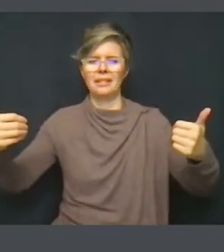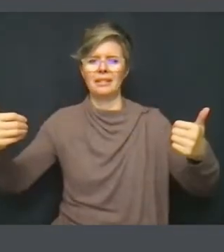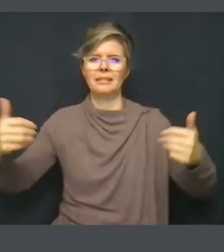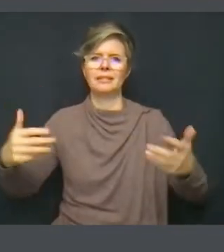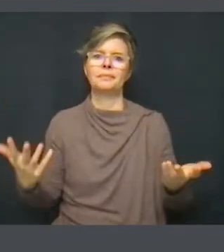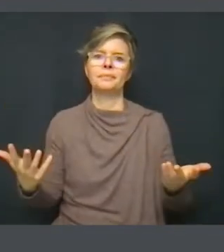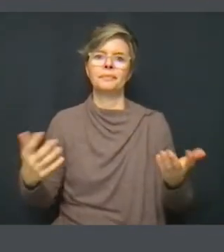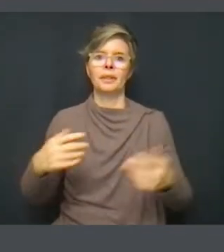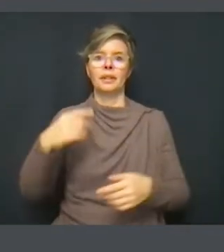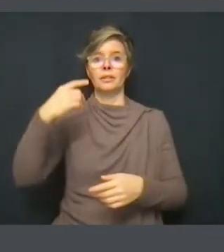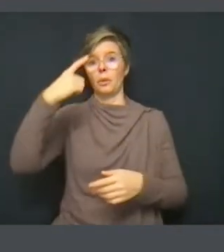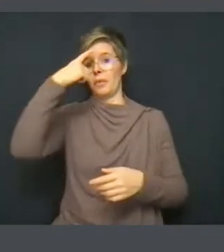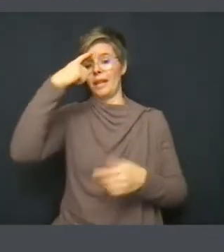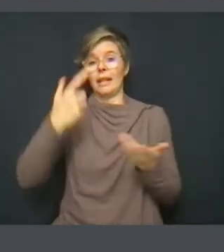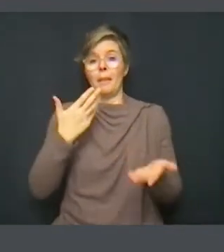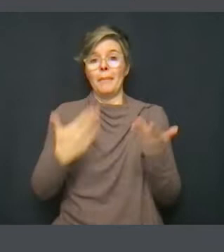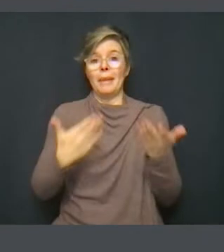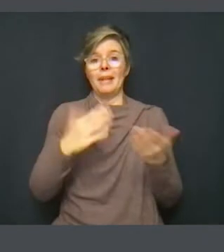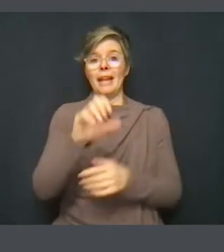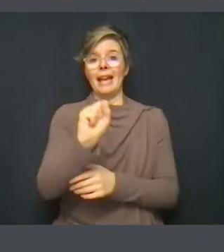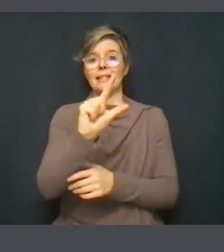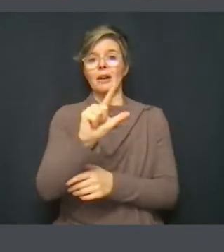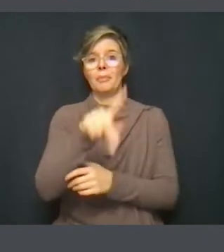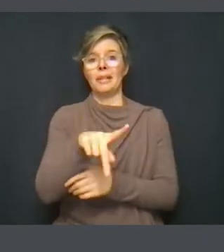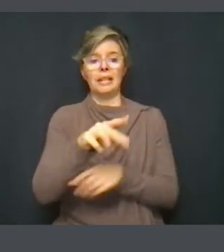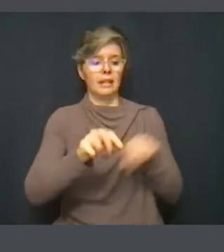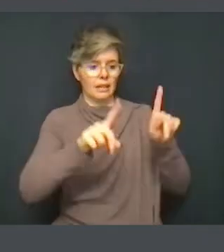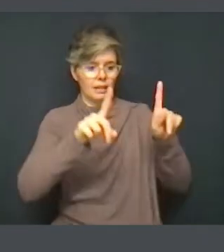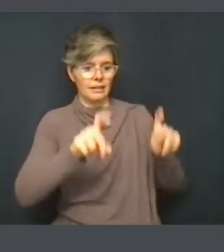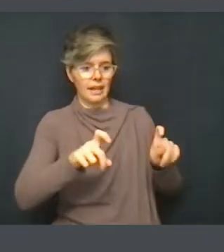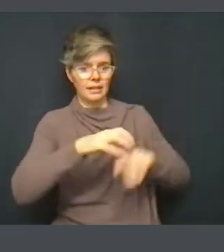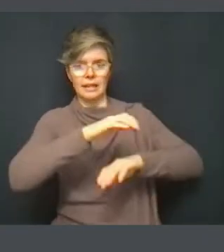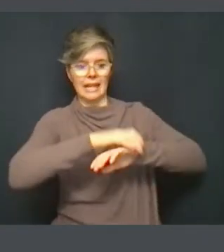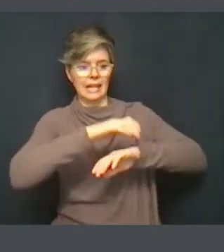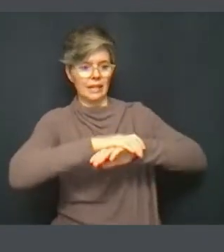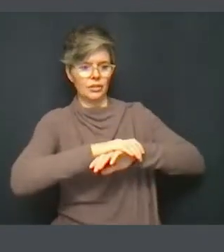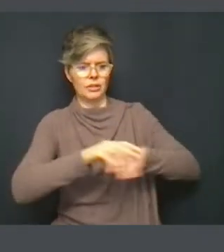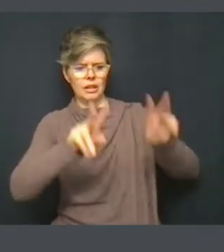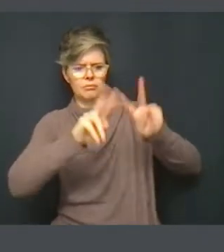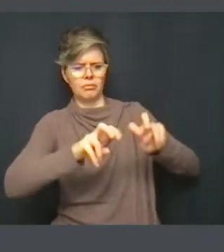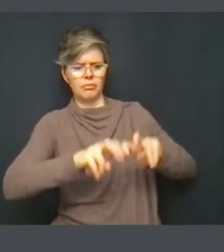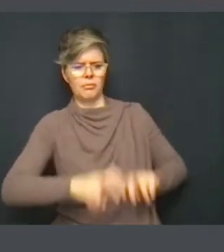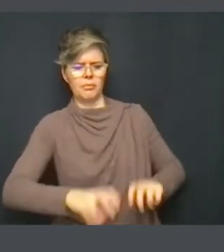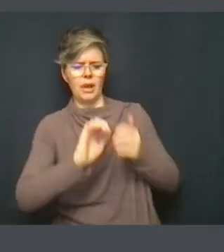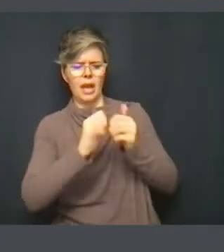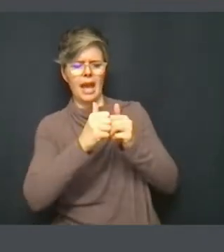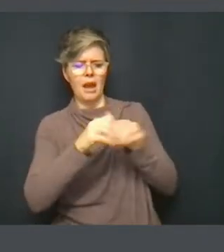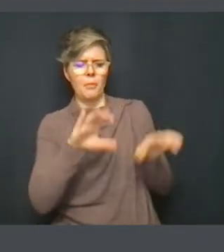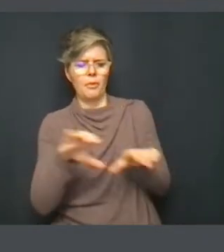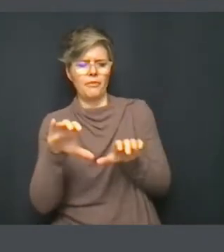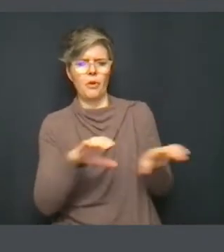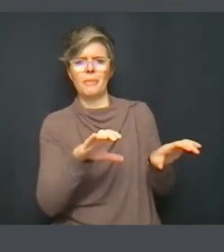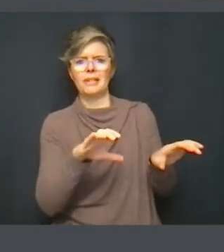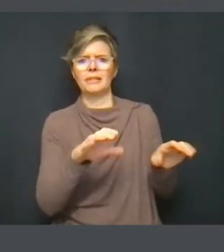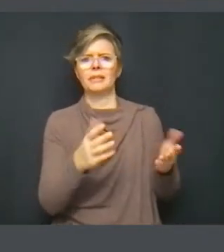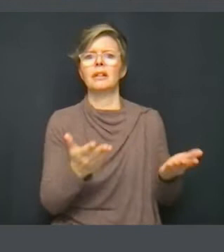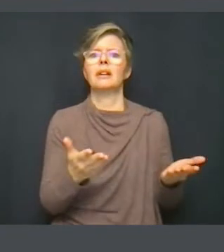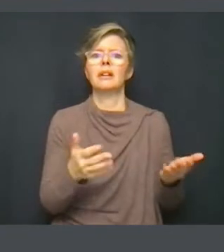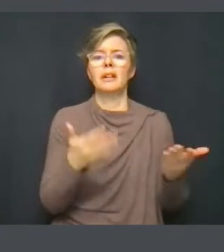basically looks at how the kid performed on this evaluation. And let's say that the kid is within normal limits,